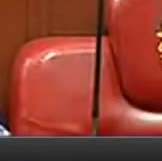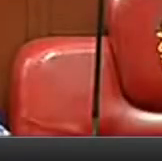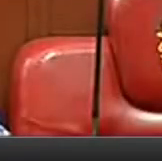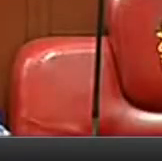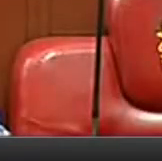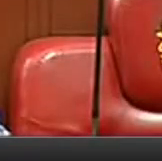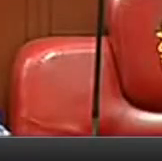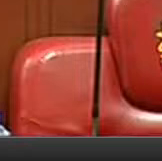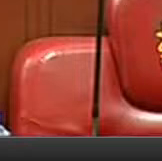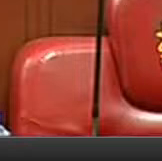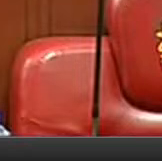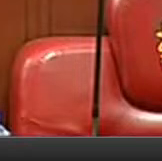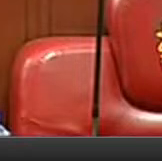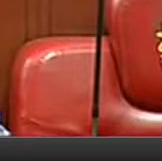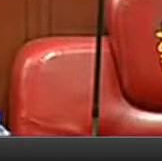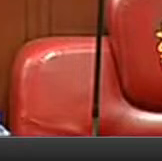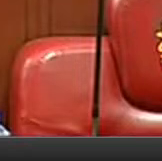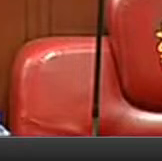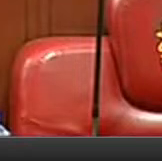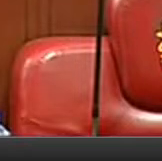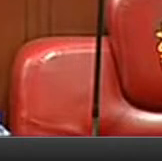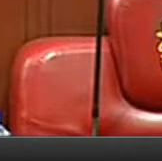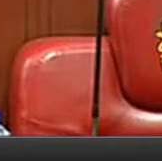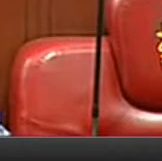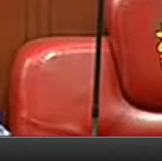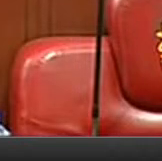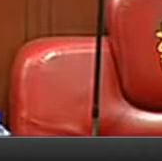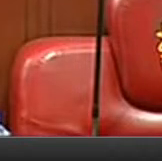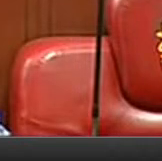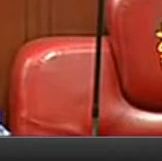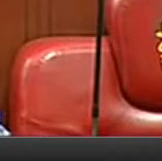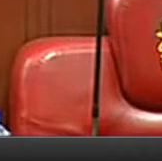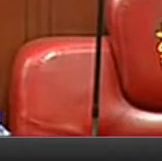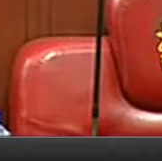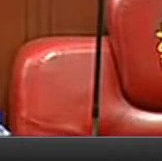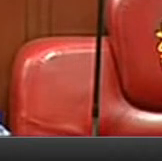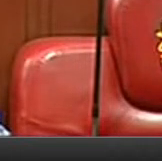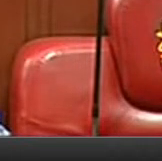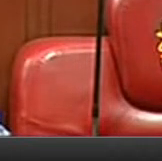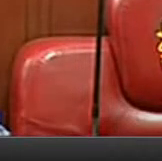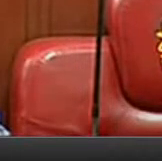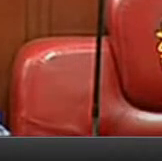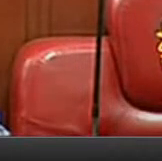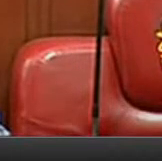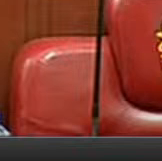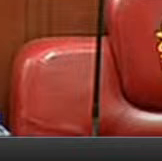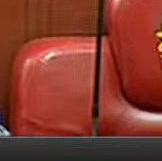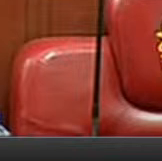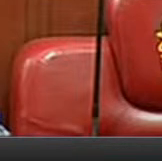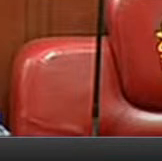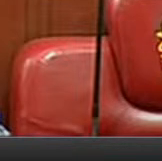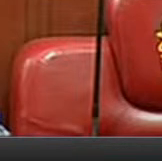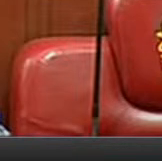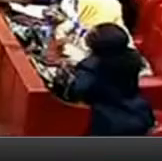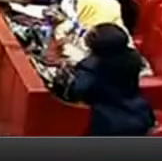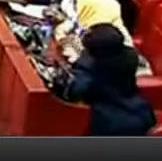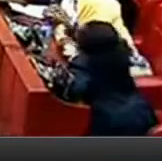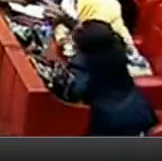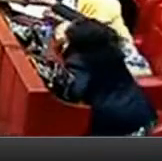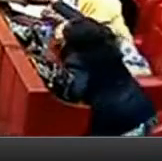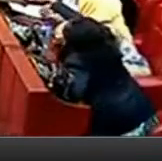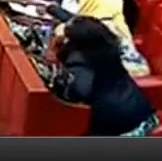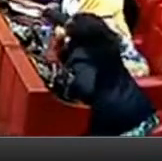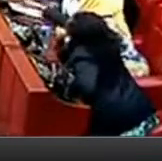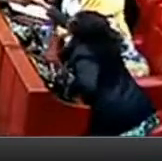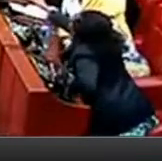processes. Honorable Kindiki also conducted oversight roles, governance of counties, and participated